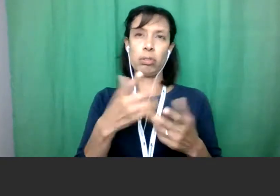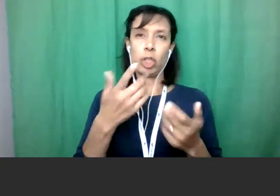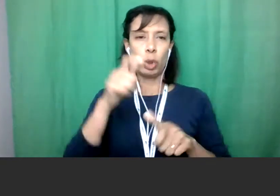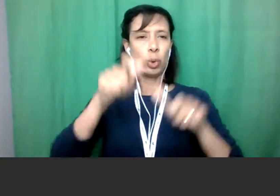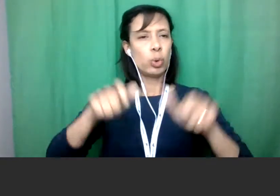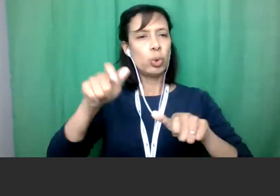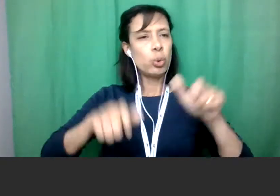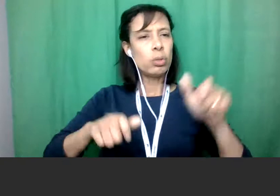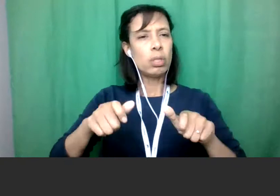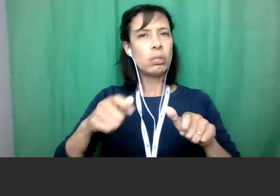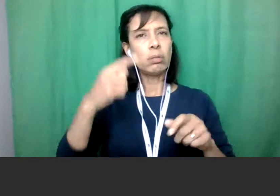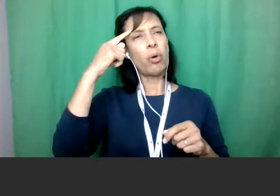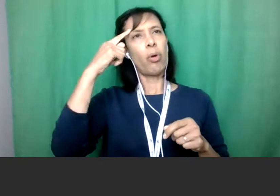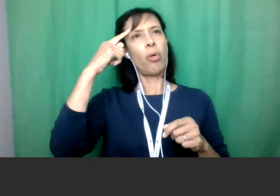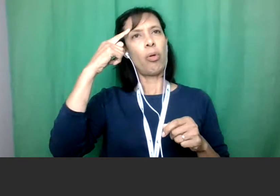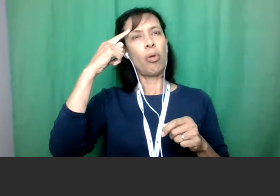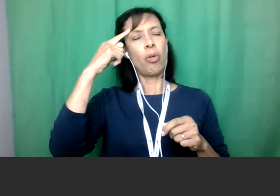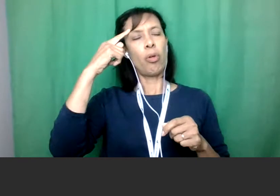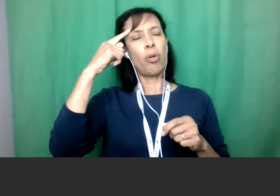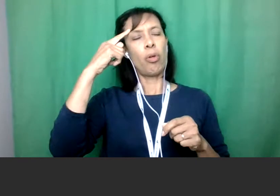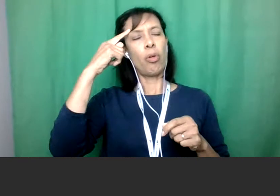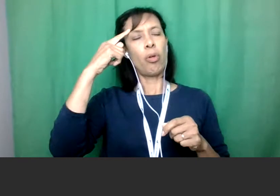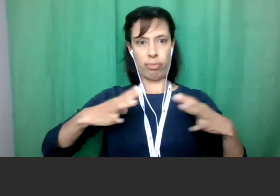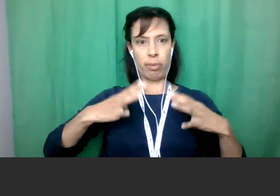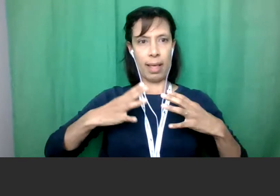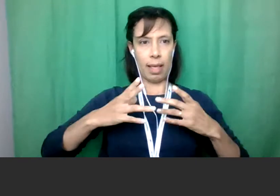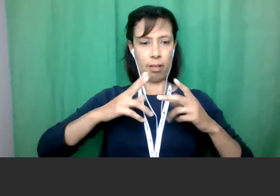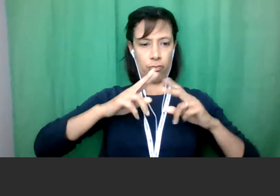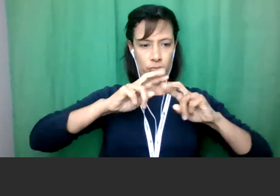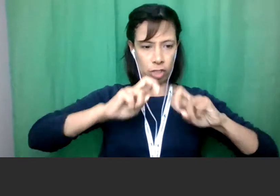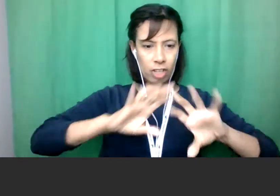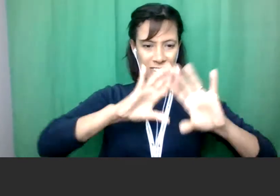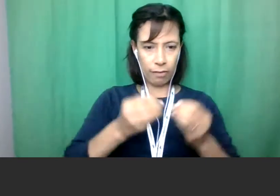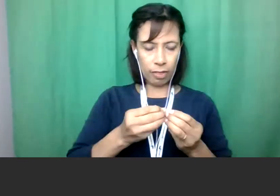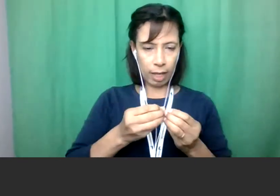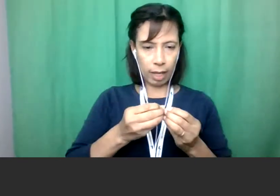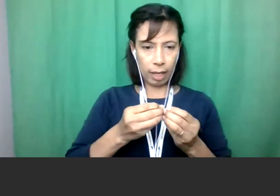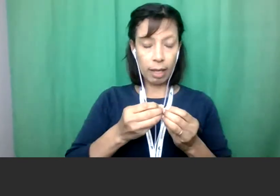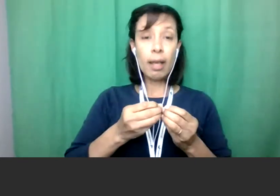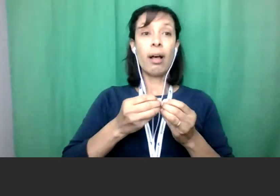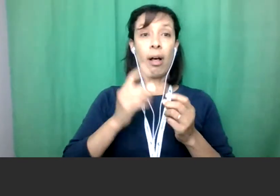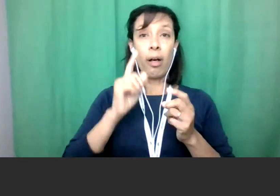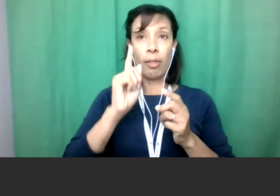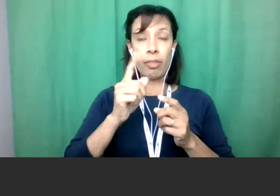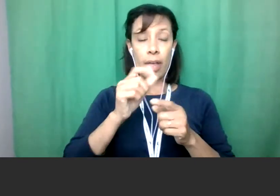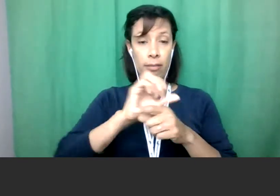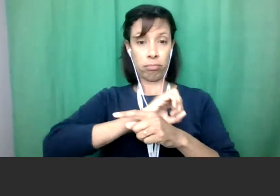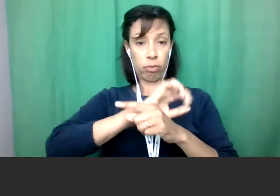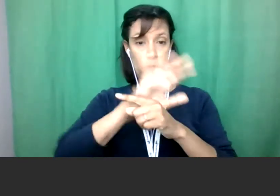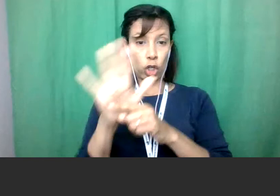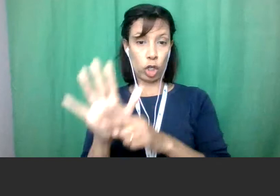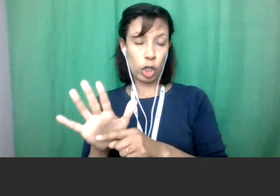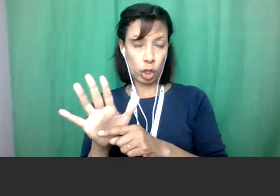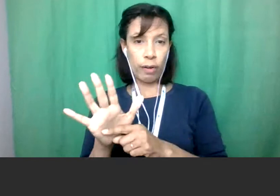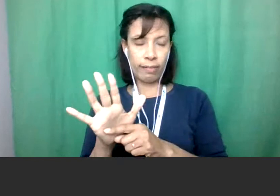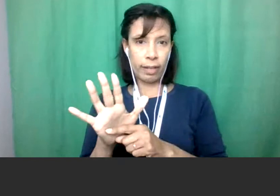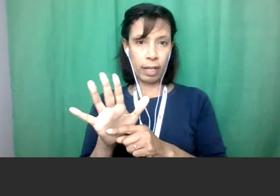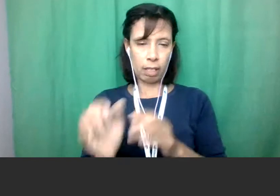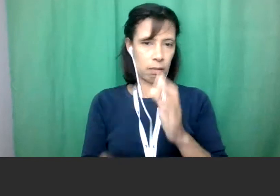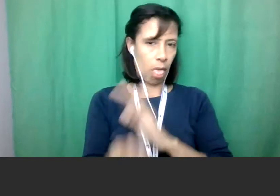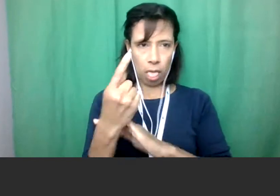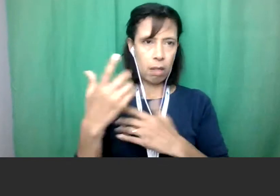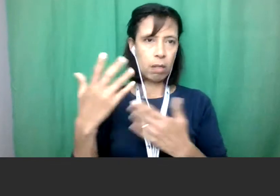then COVID became an obstacle. We've got COVID now, not, I hope, not literally, but you know what I mean. We're